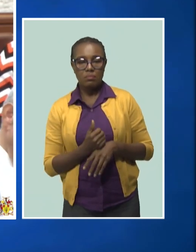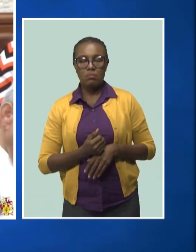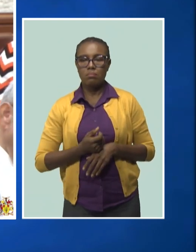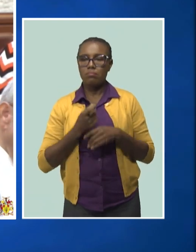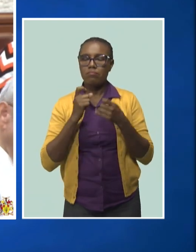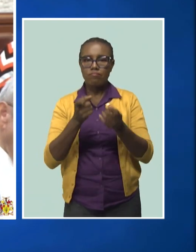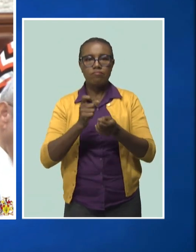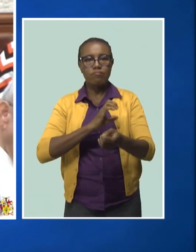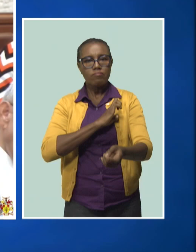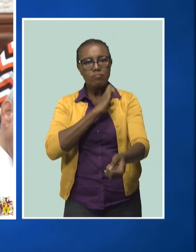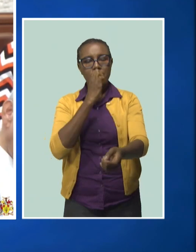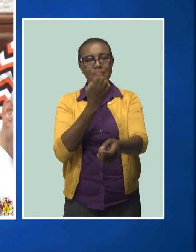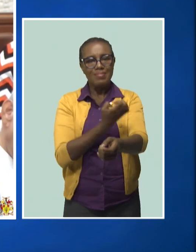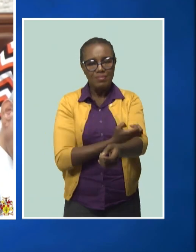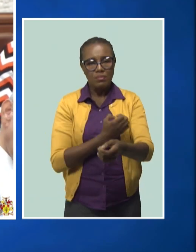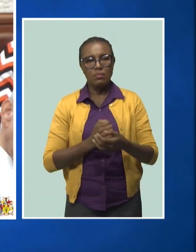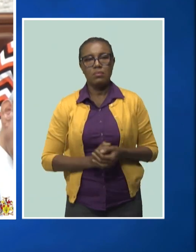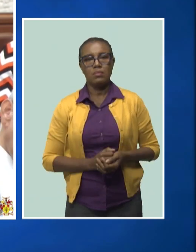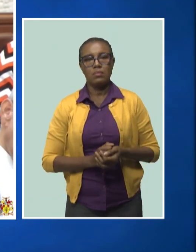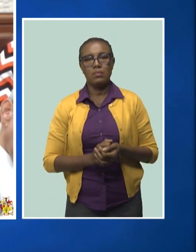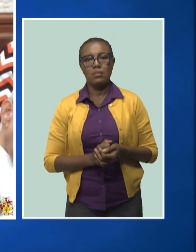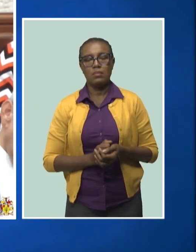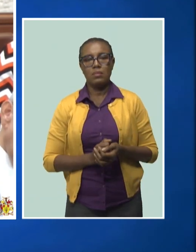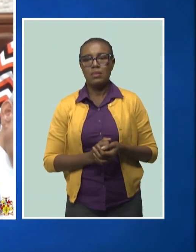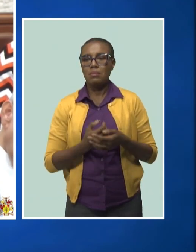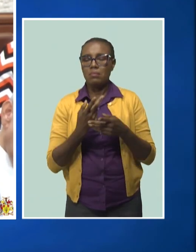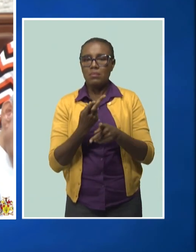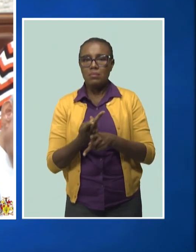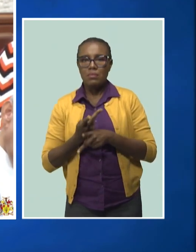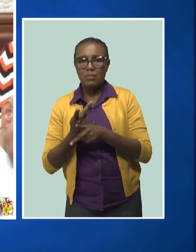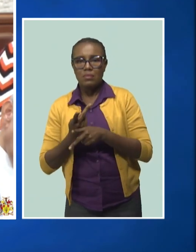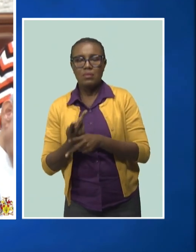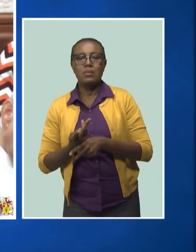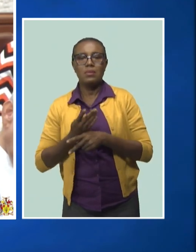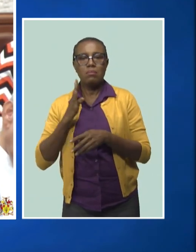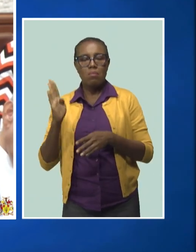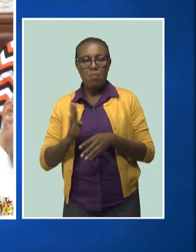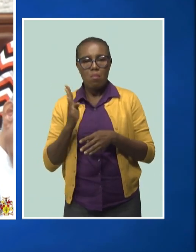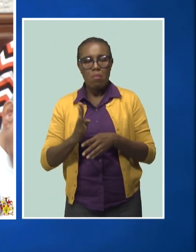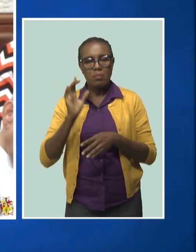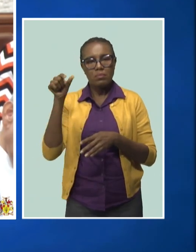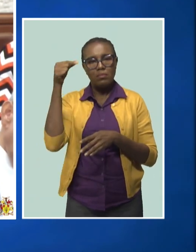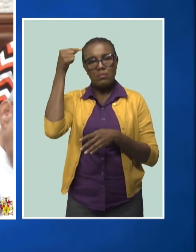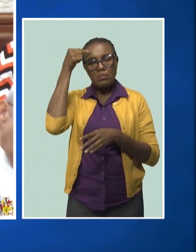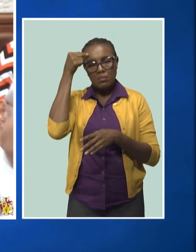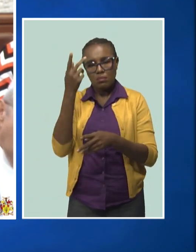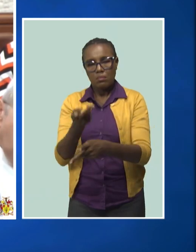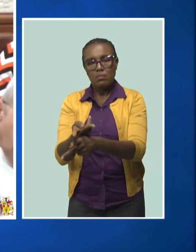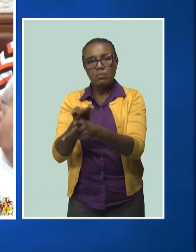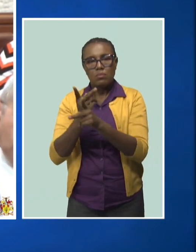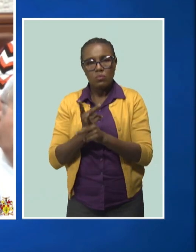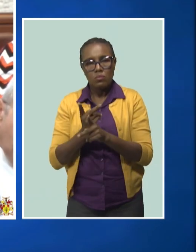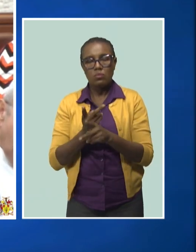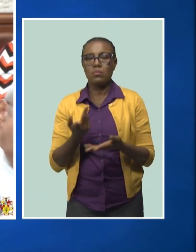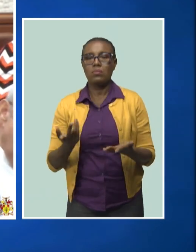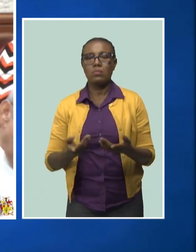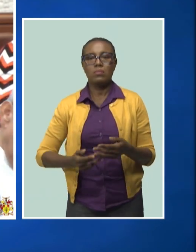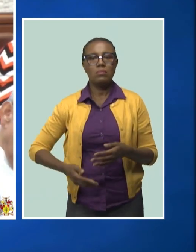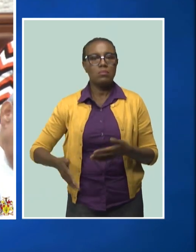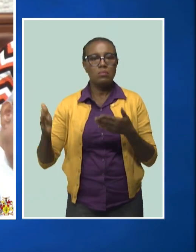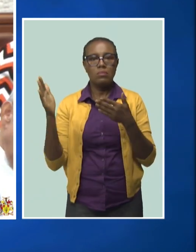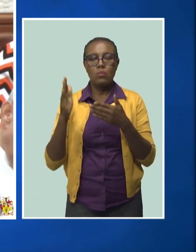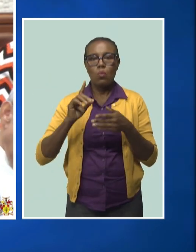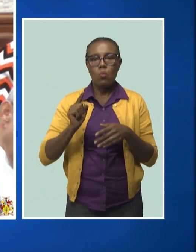Is a commercial state-owned enterprise with the government of Barbados being the sole